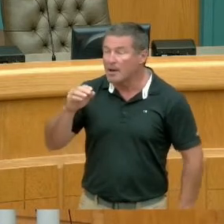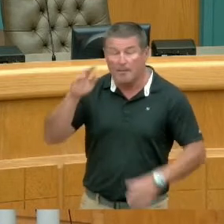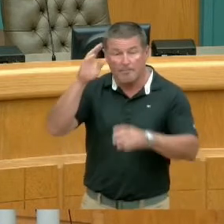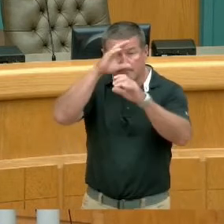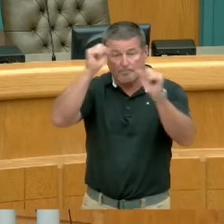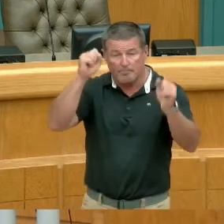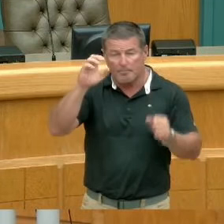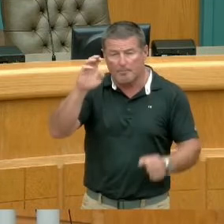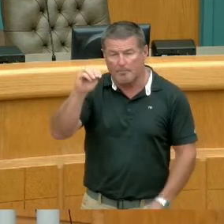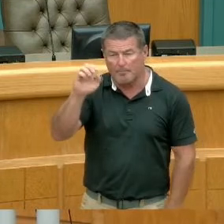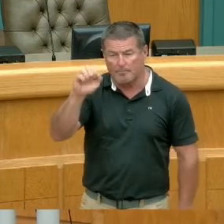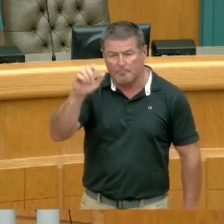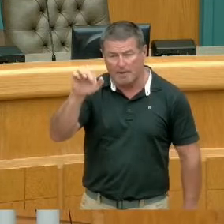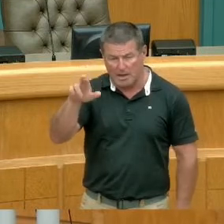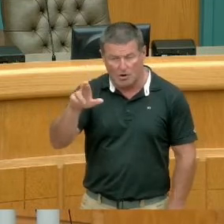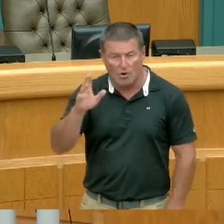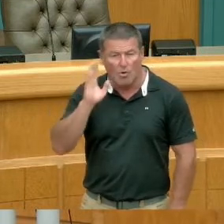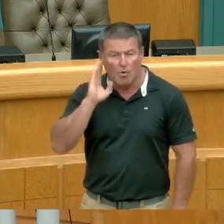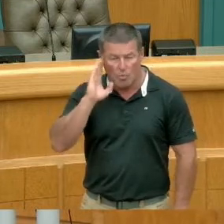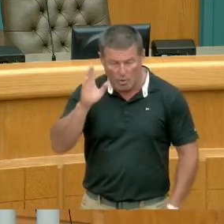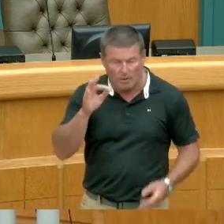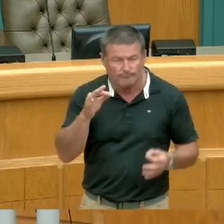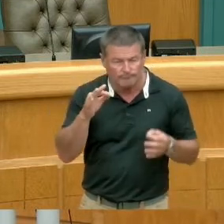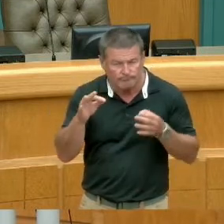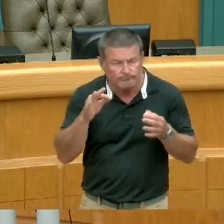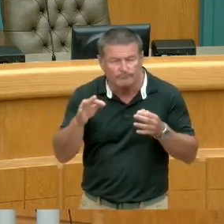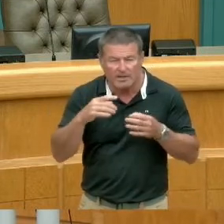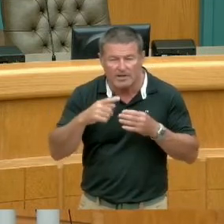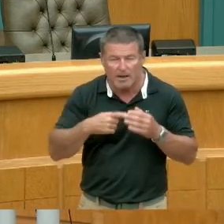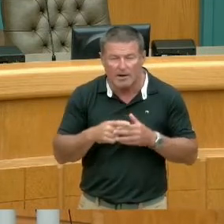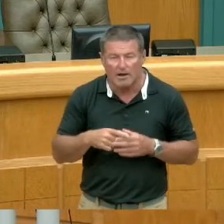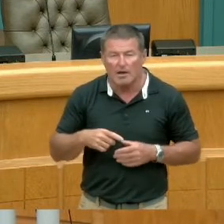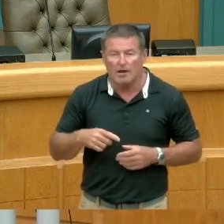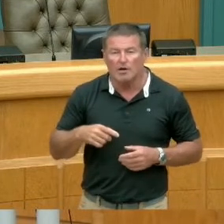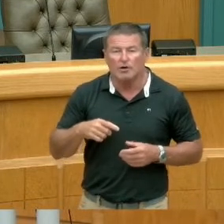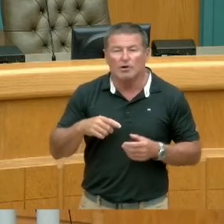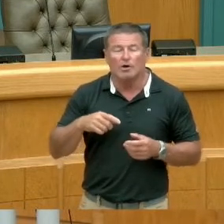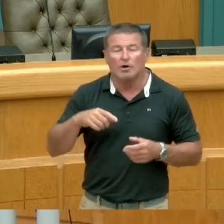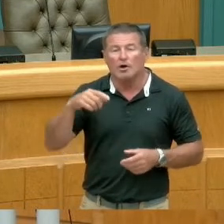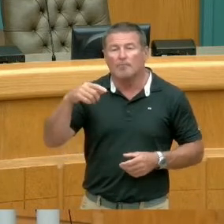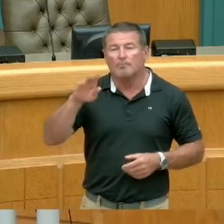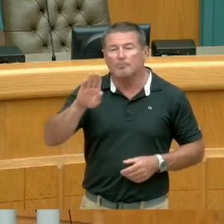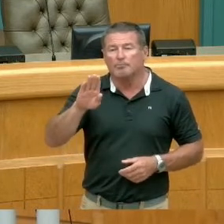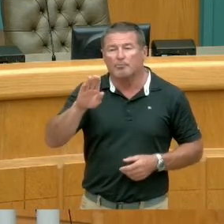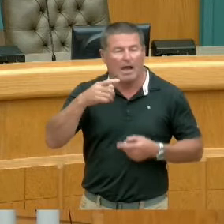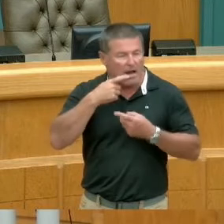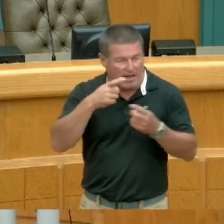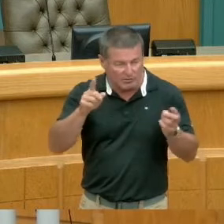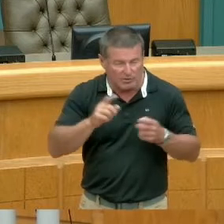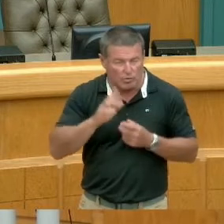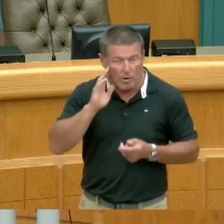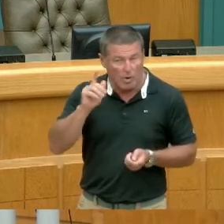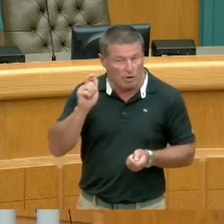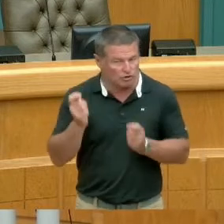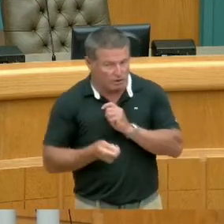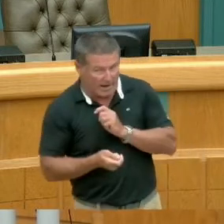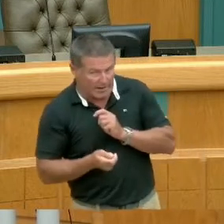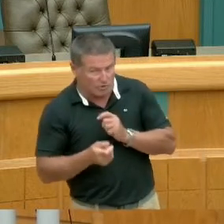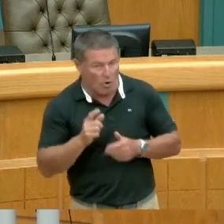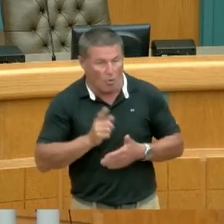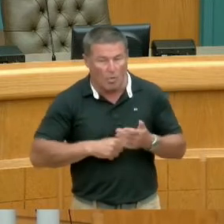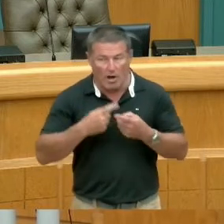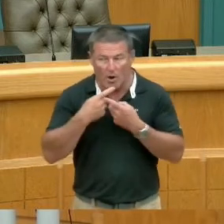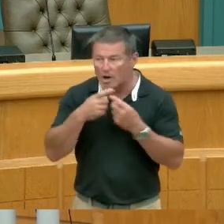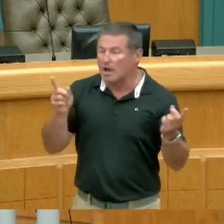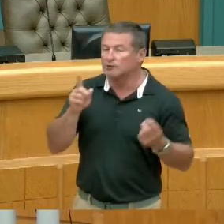to give an update on these press briefings in general. We're going to begin to change the routine a little bit here in the near future, beginning